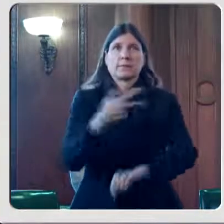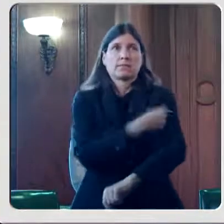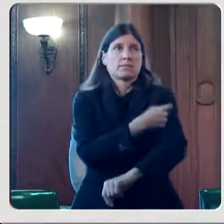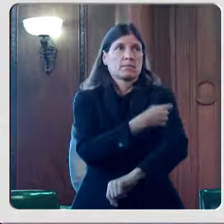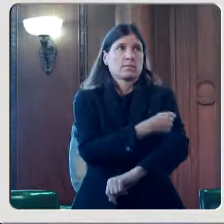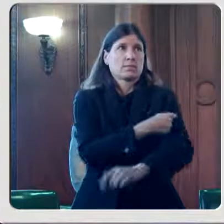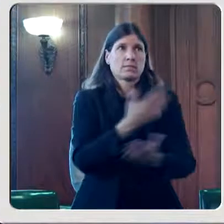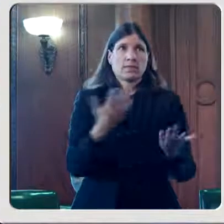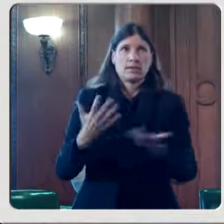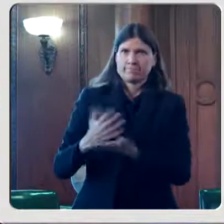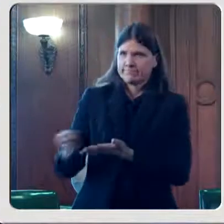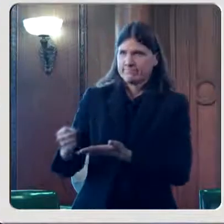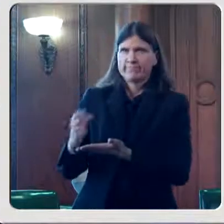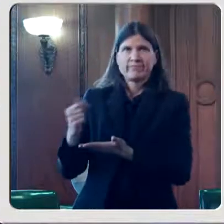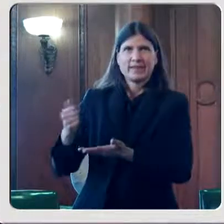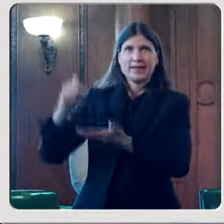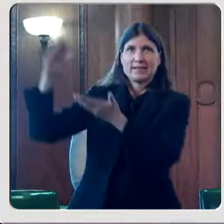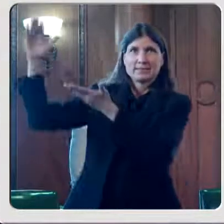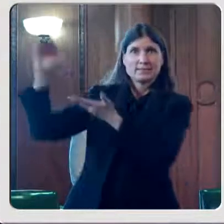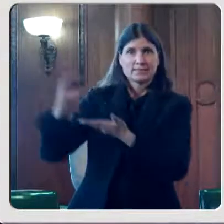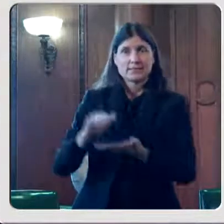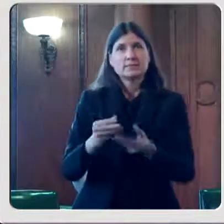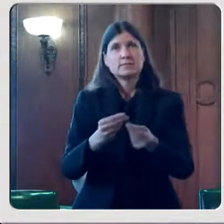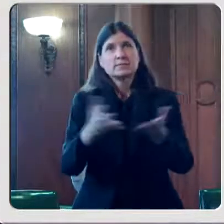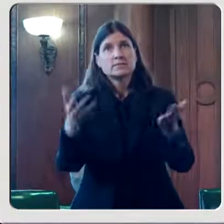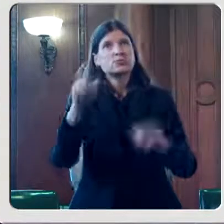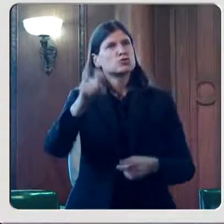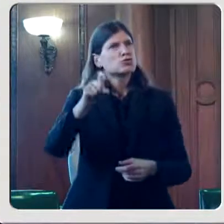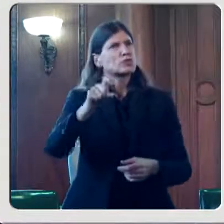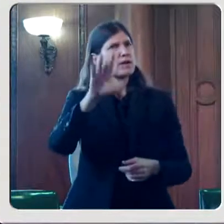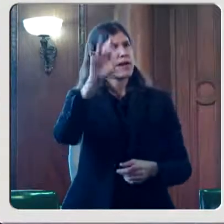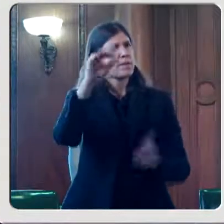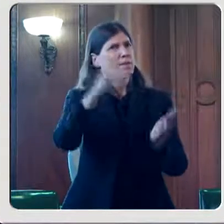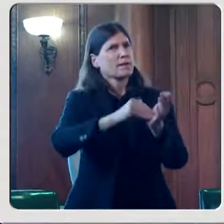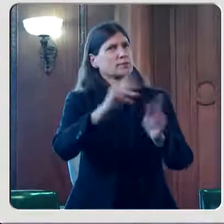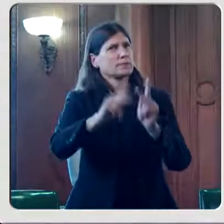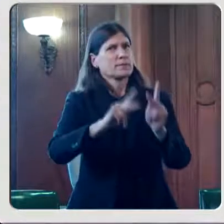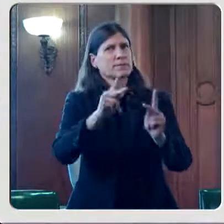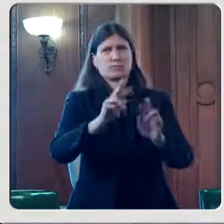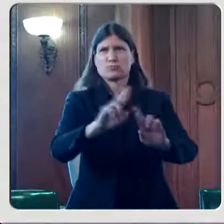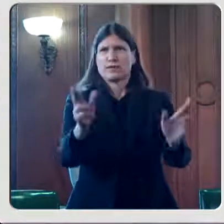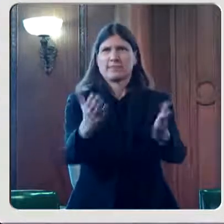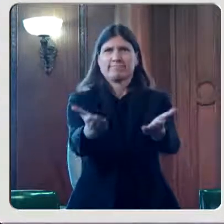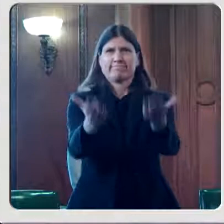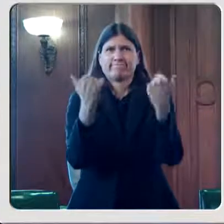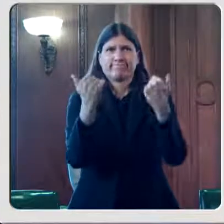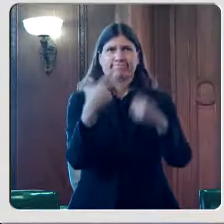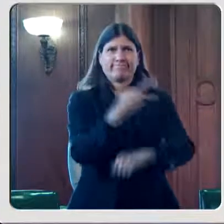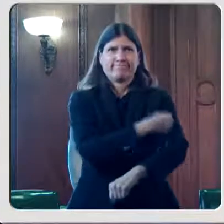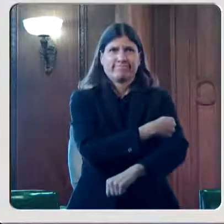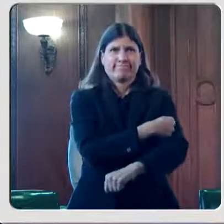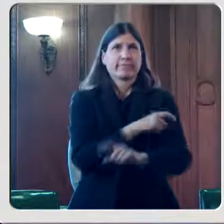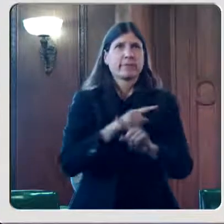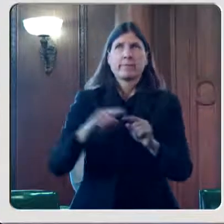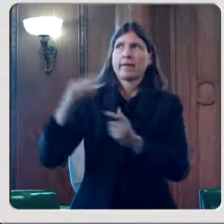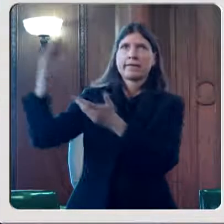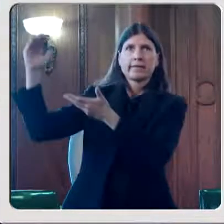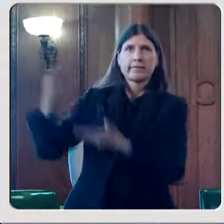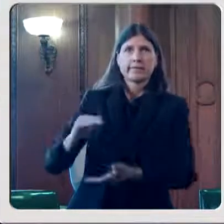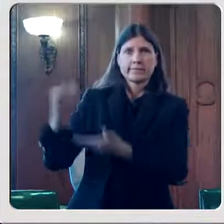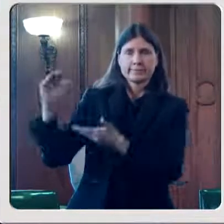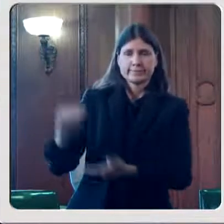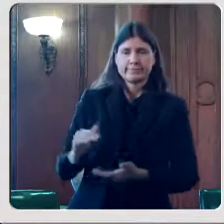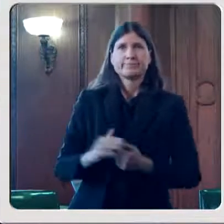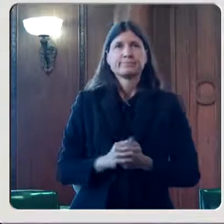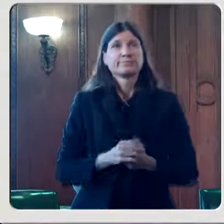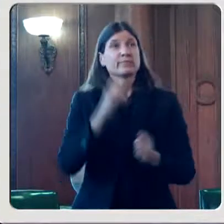Because we're aware of the increased risks for communities of color, we are allocating over 300 doses per week for our health center patients. We know